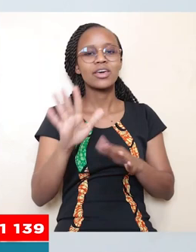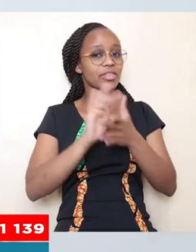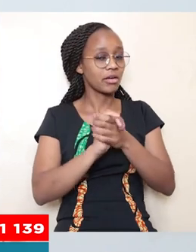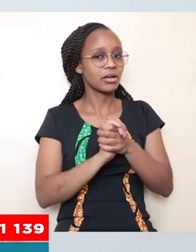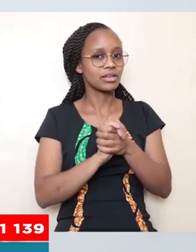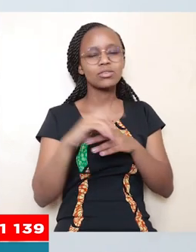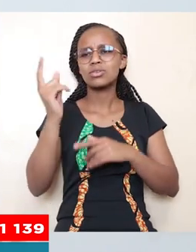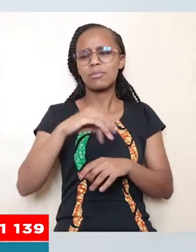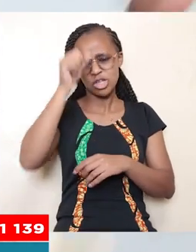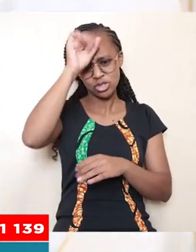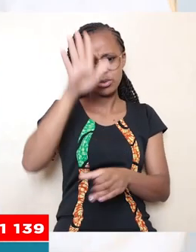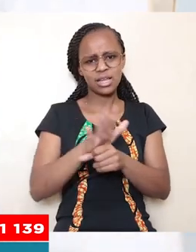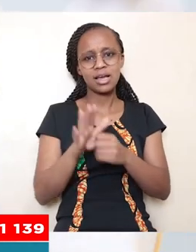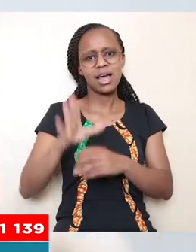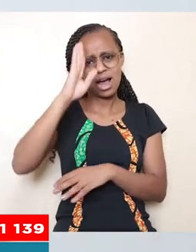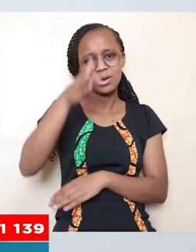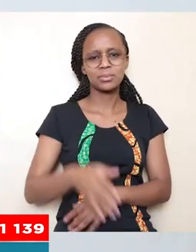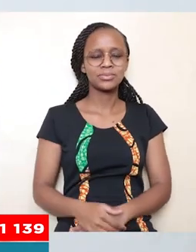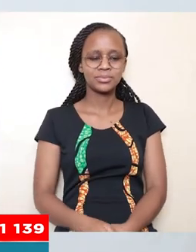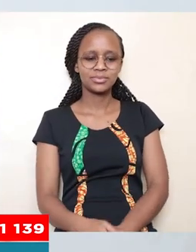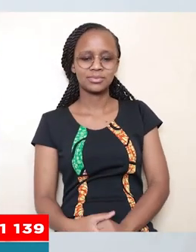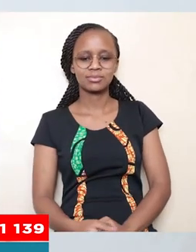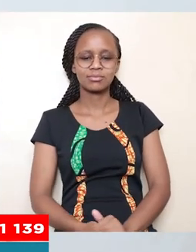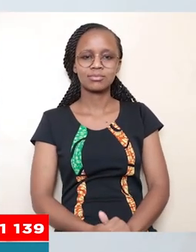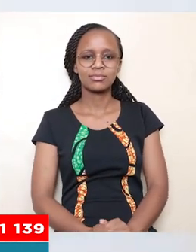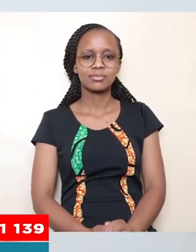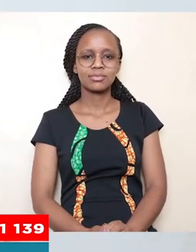na utiaji wako, unawabia sasa.